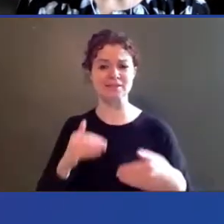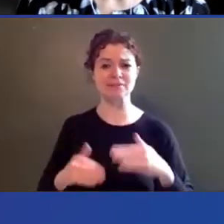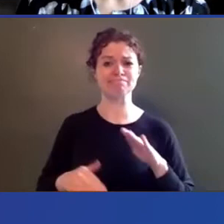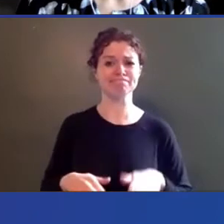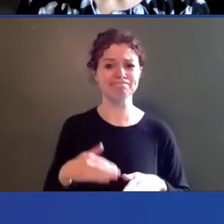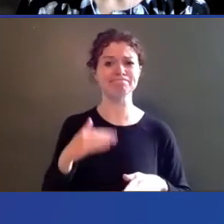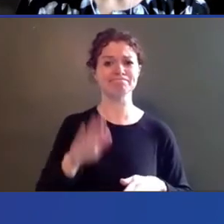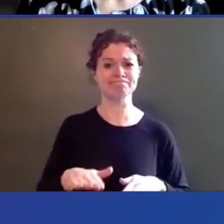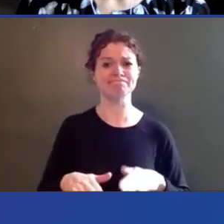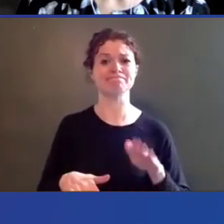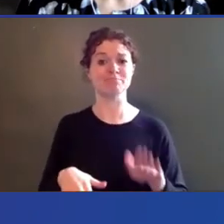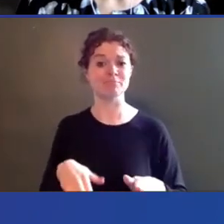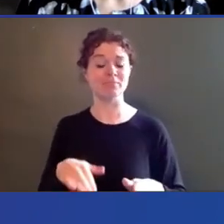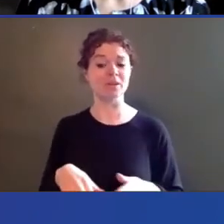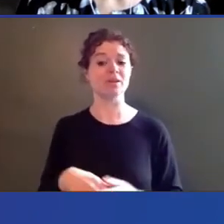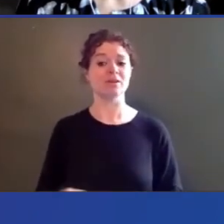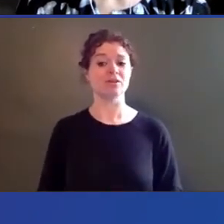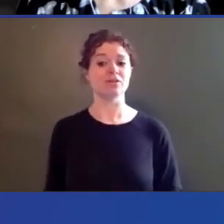us is been